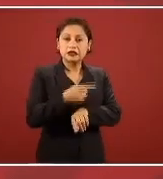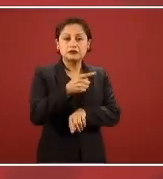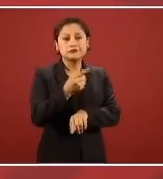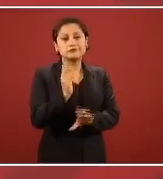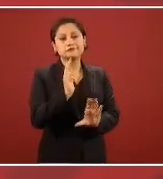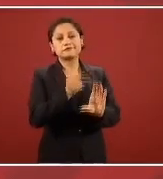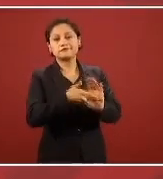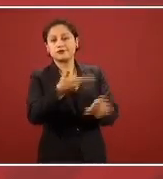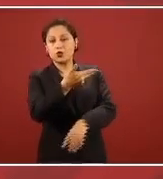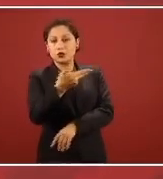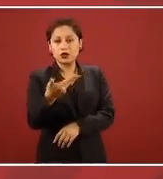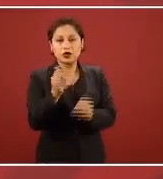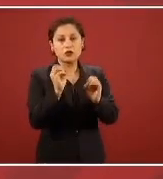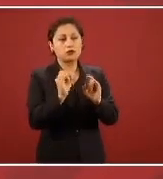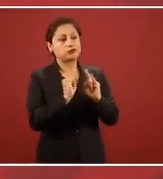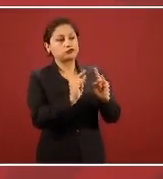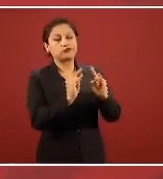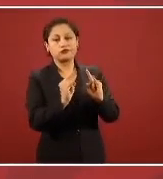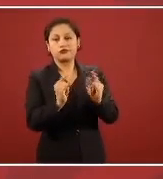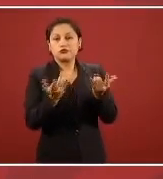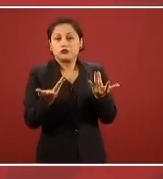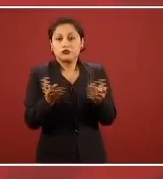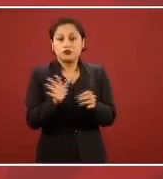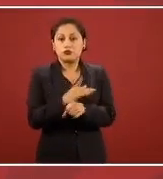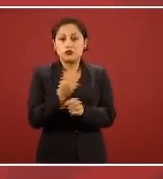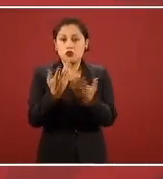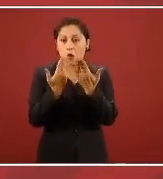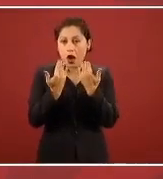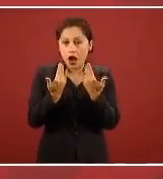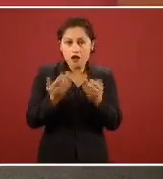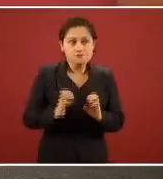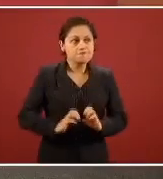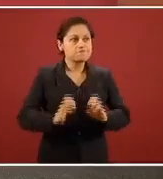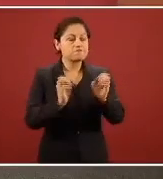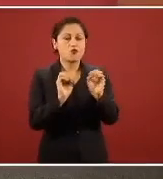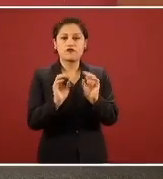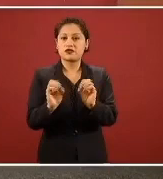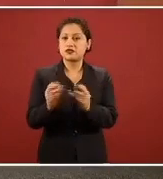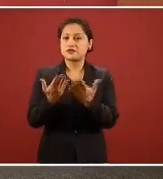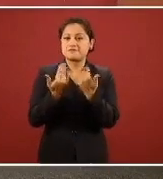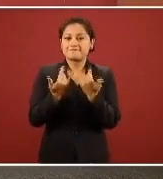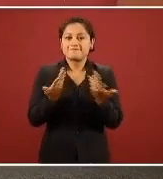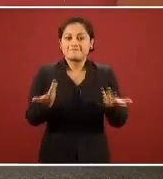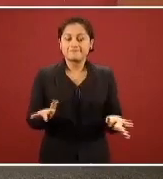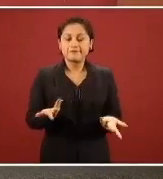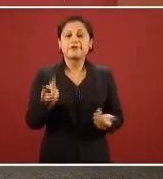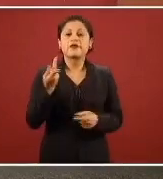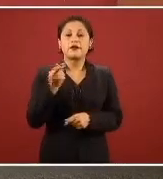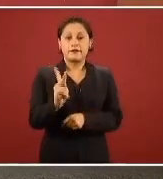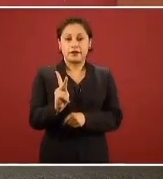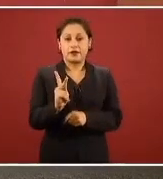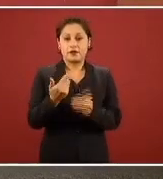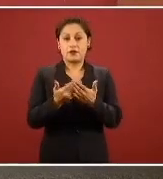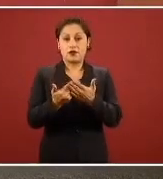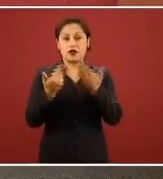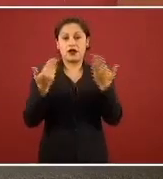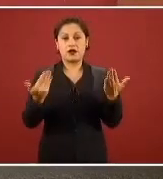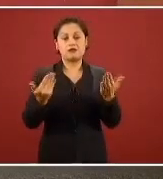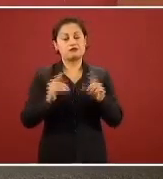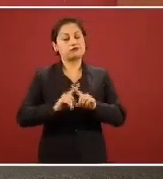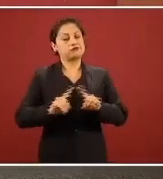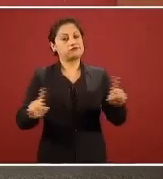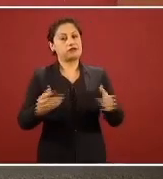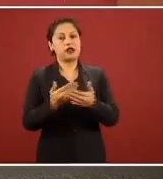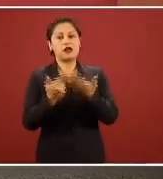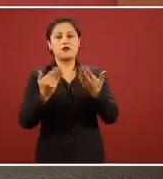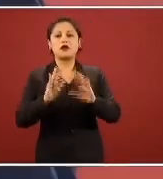En campamentos. Campgrounds. Y ahora, and now, se están construyendo las